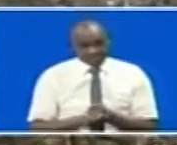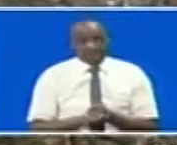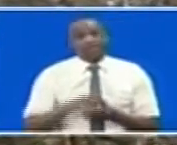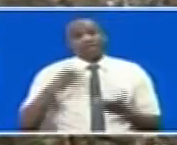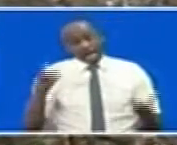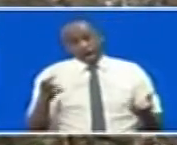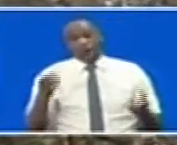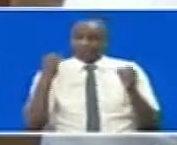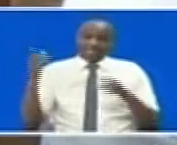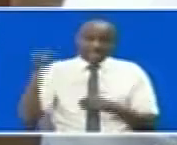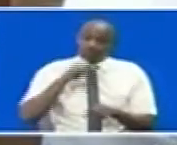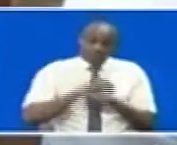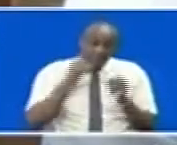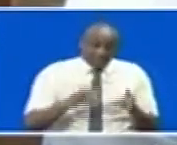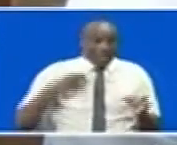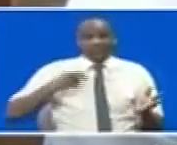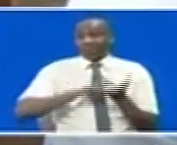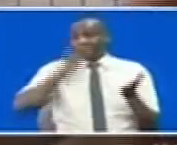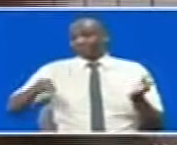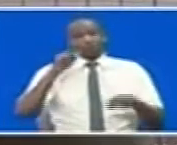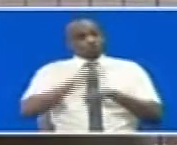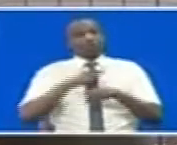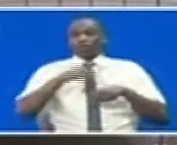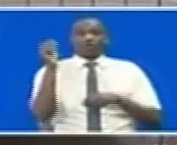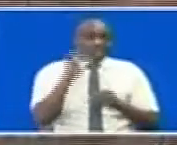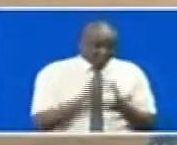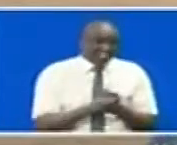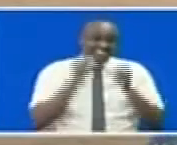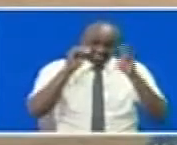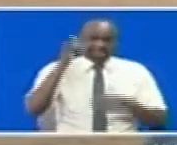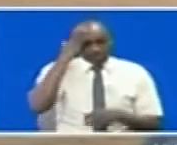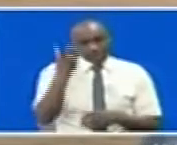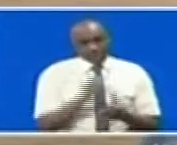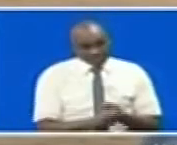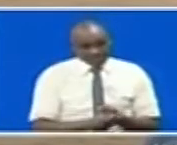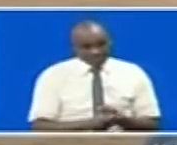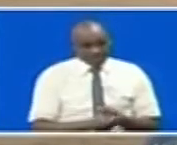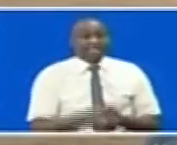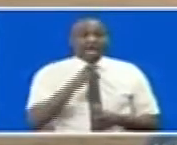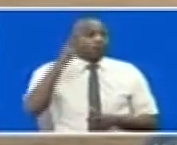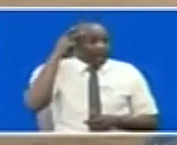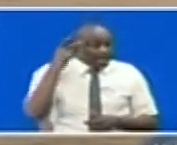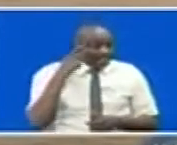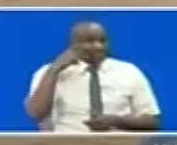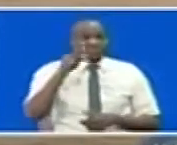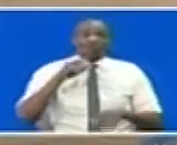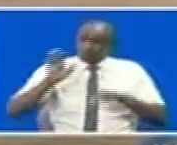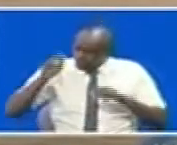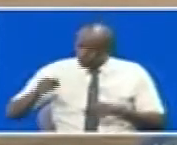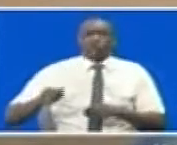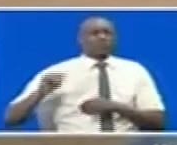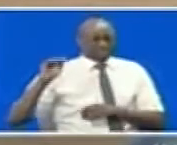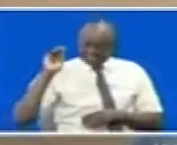Absenteeism, transfer or dropping out is now a major concern for teachers here. Inawabidi wazazi waamshe watoto